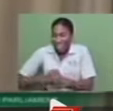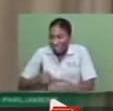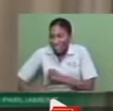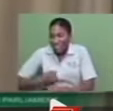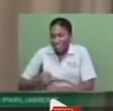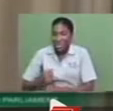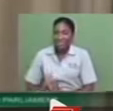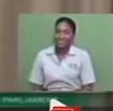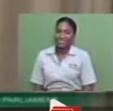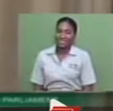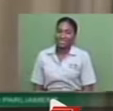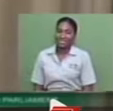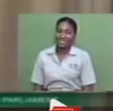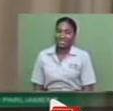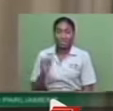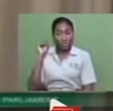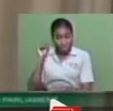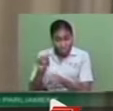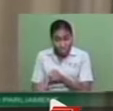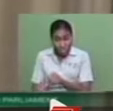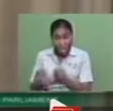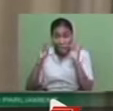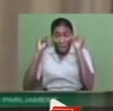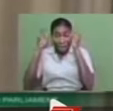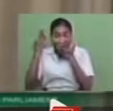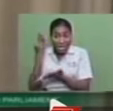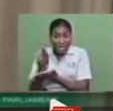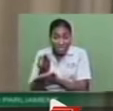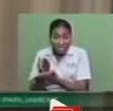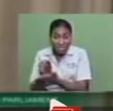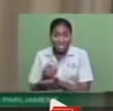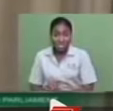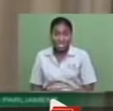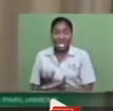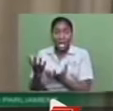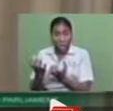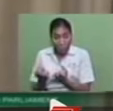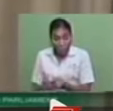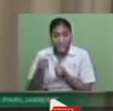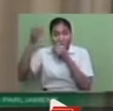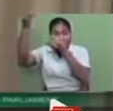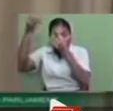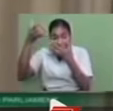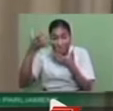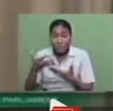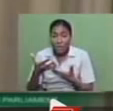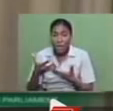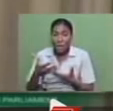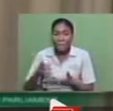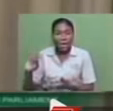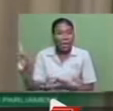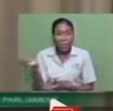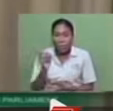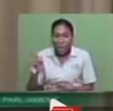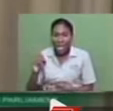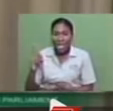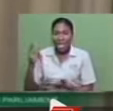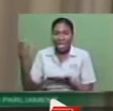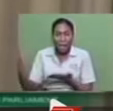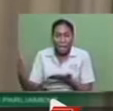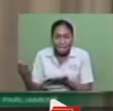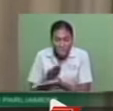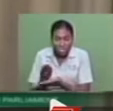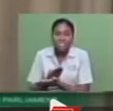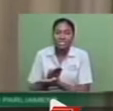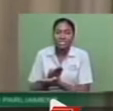I would appreciate in your reply or from any of the others that you tell us where in your budget 2021 you're resetting